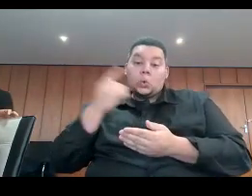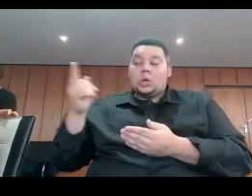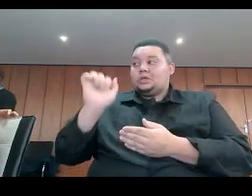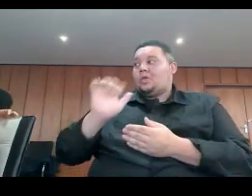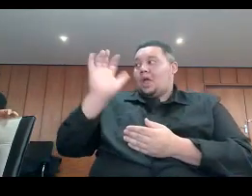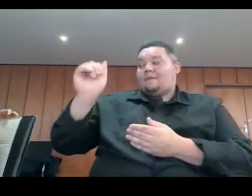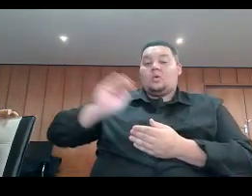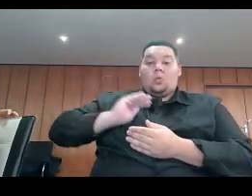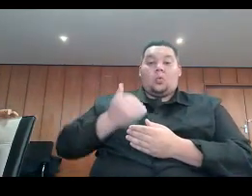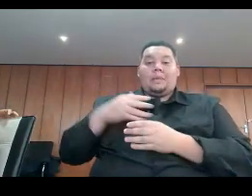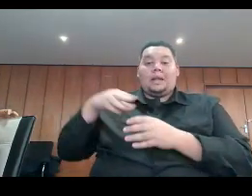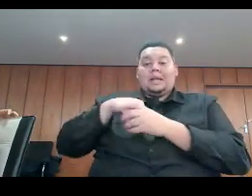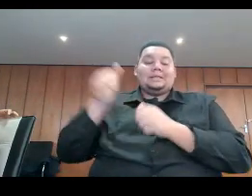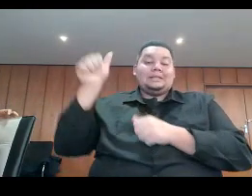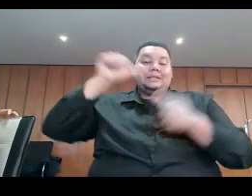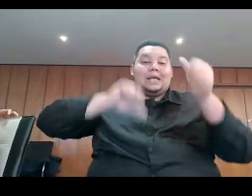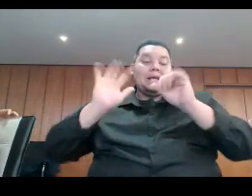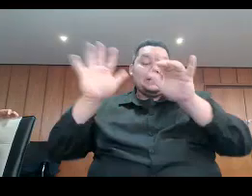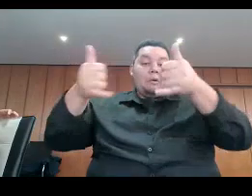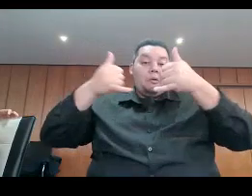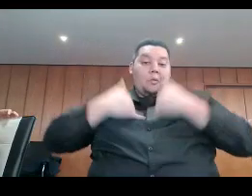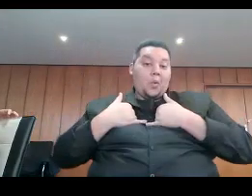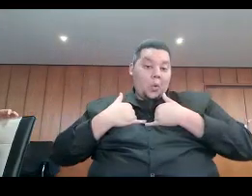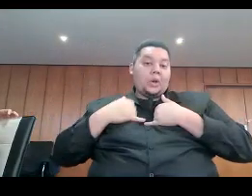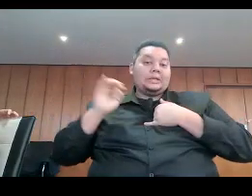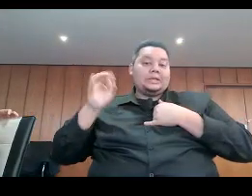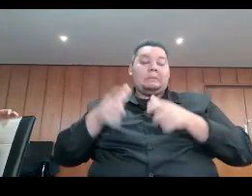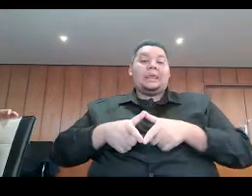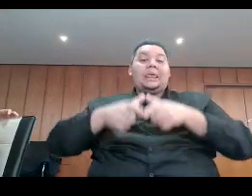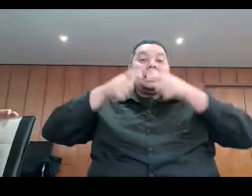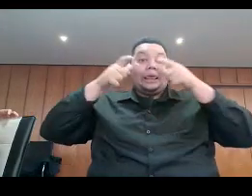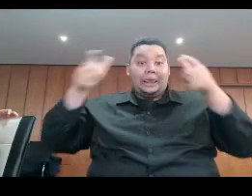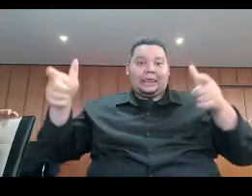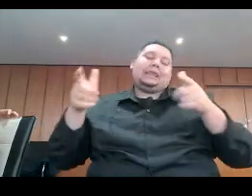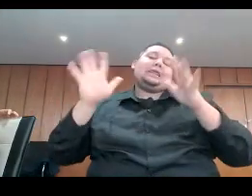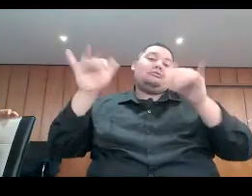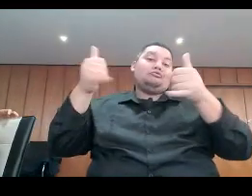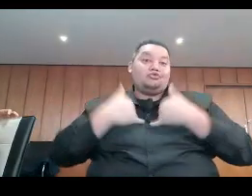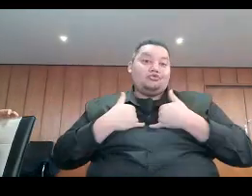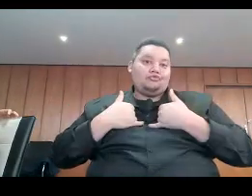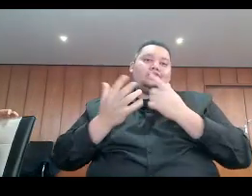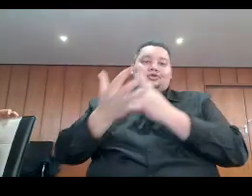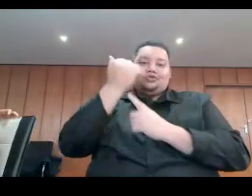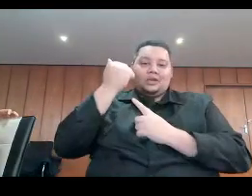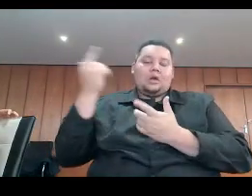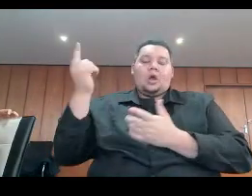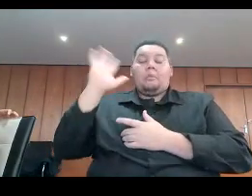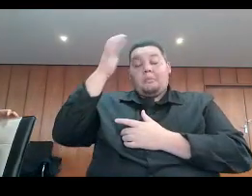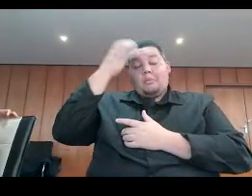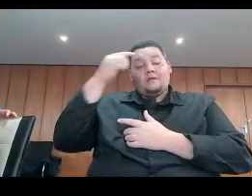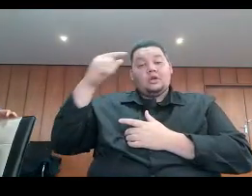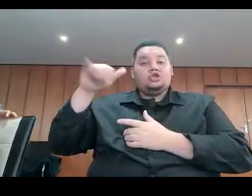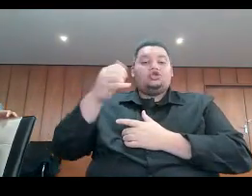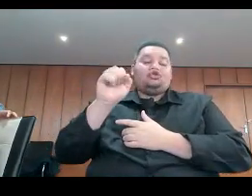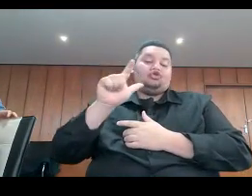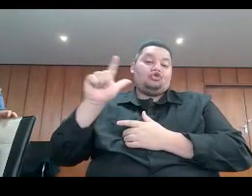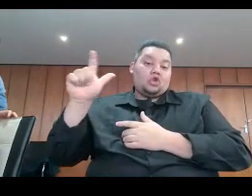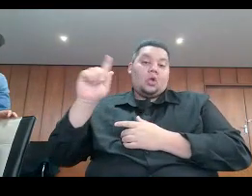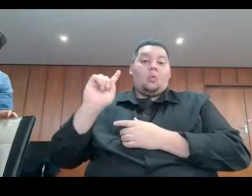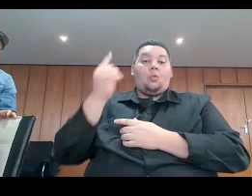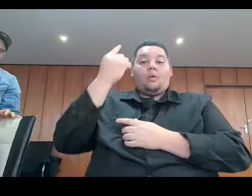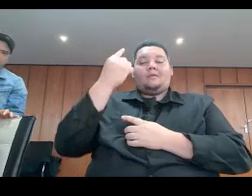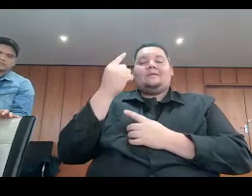South African Women in Science Award winner, which is a huge achievement. So Professor Johannes Hancock, one of the